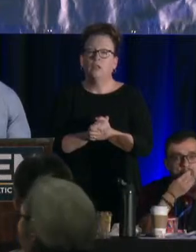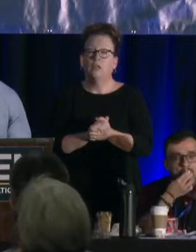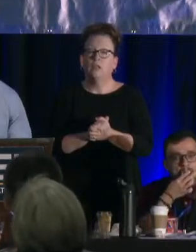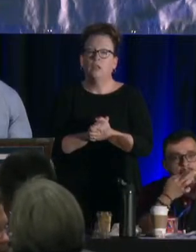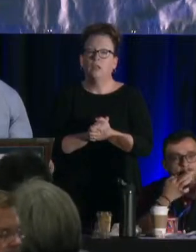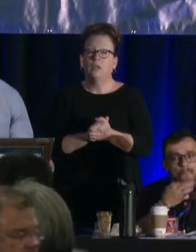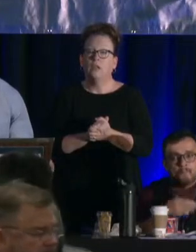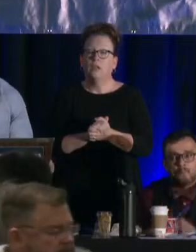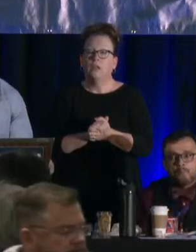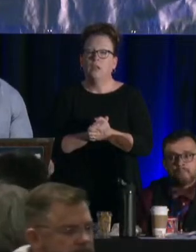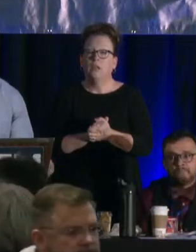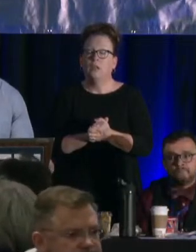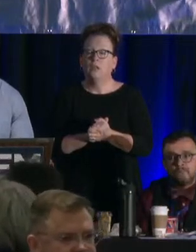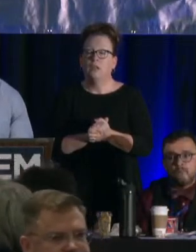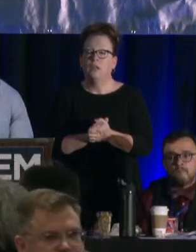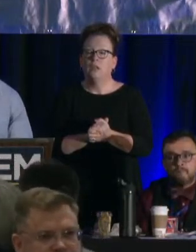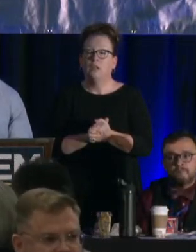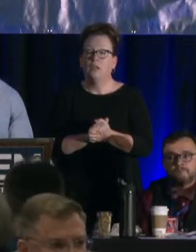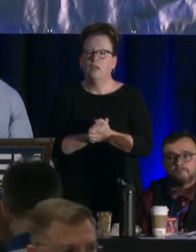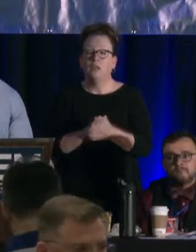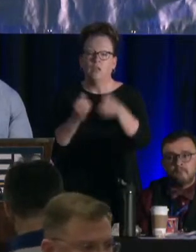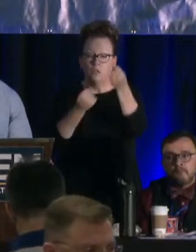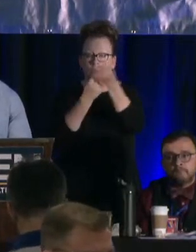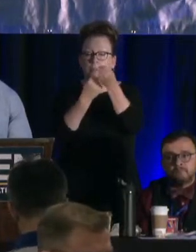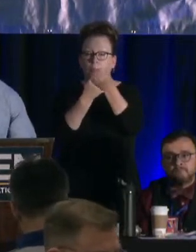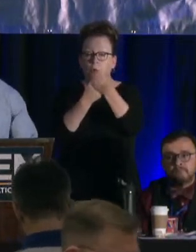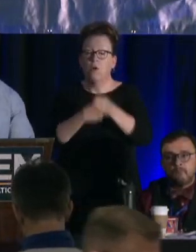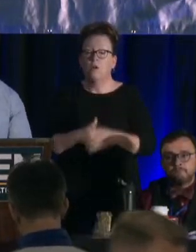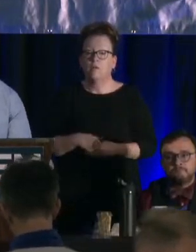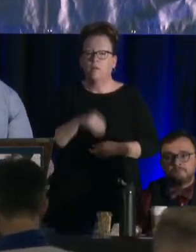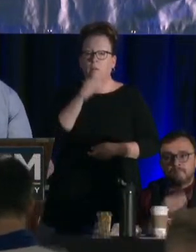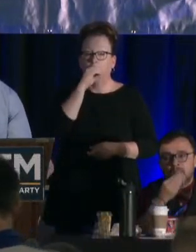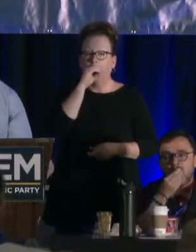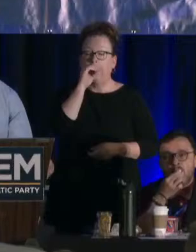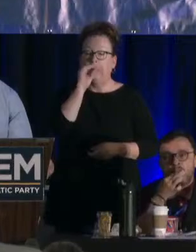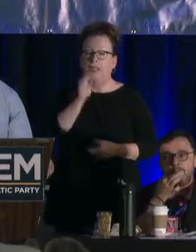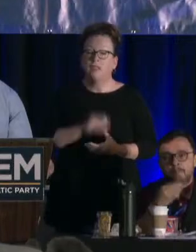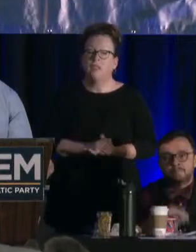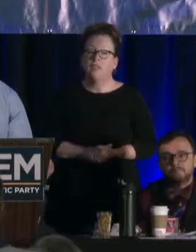Is there a speaker in support of the committee's recommendation?